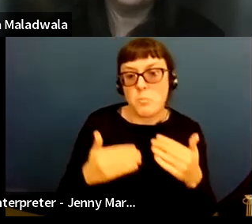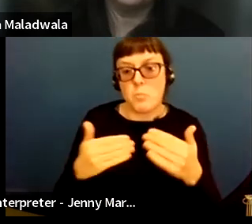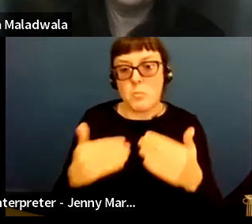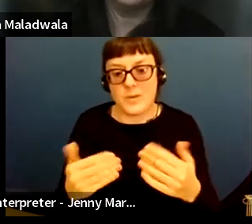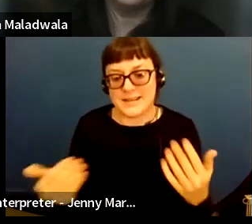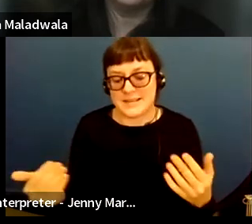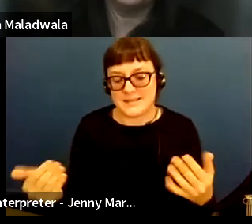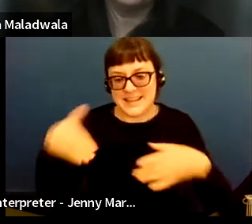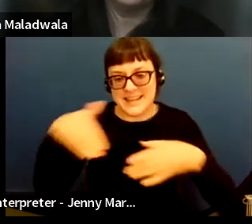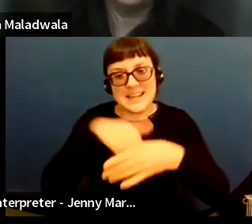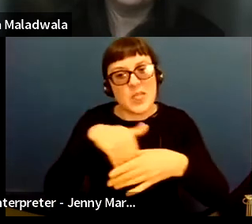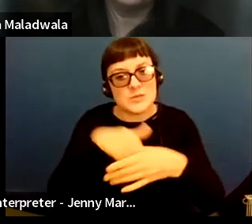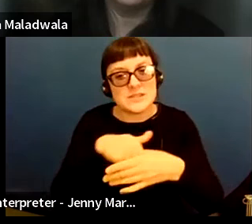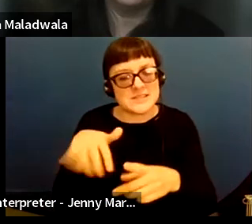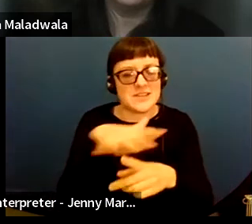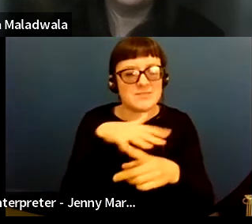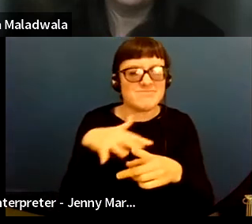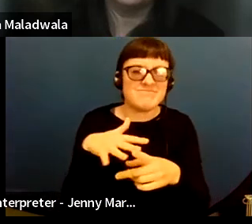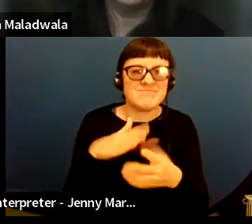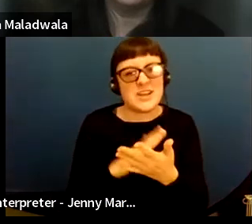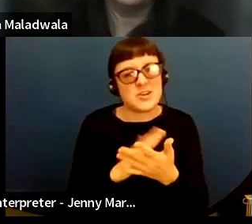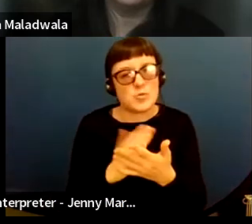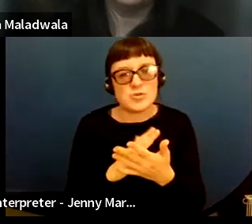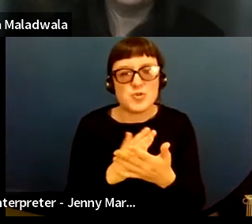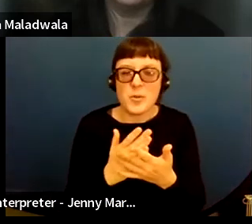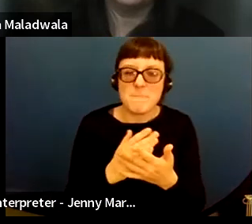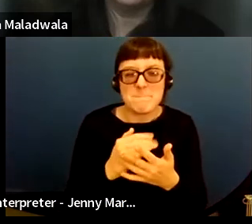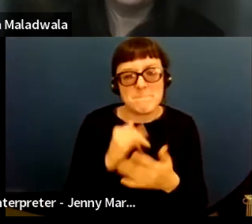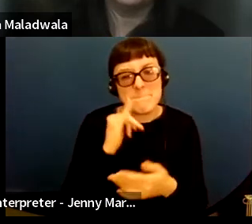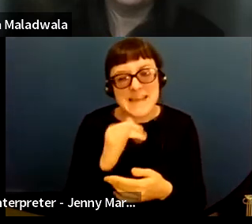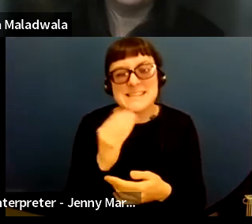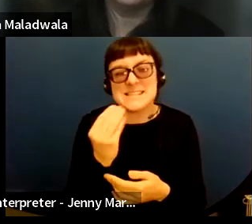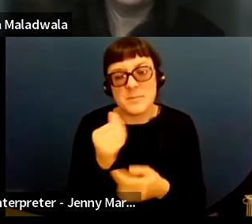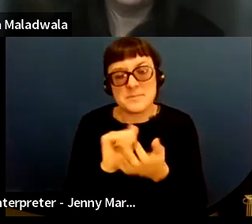society, I'm not entirely sure that I think that is necessarily a bad thing.